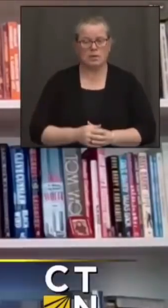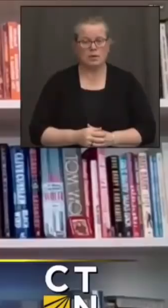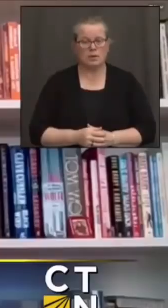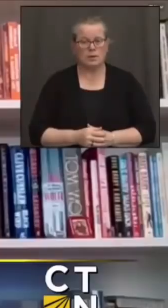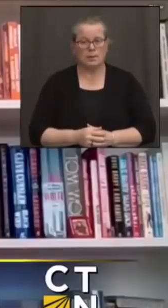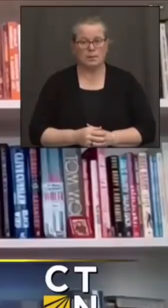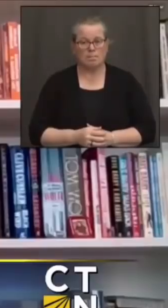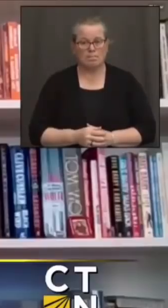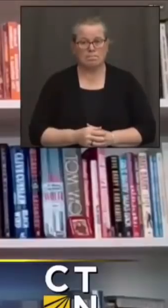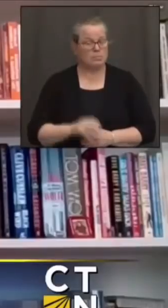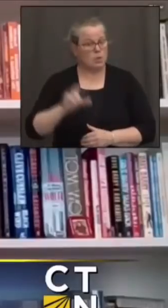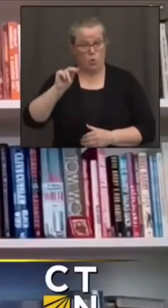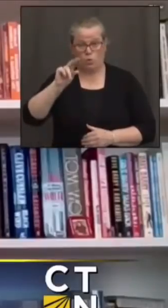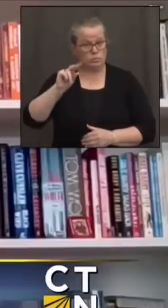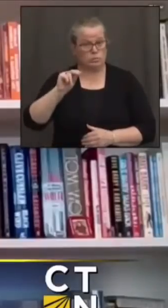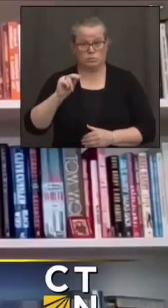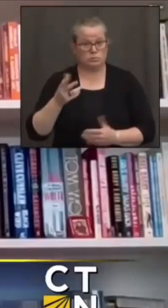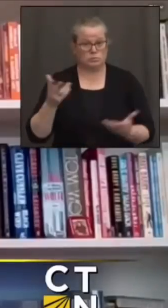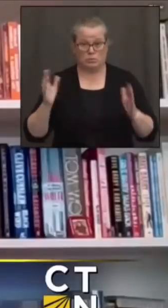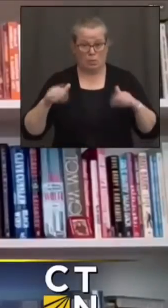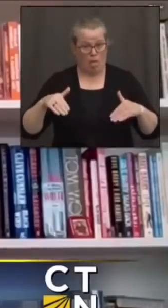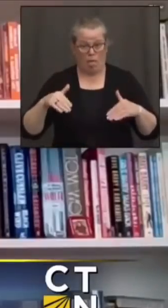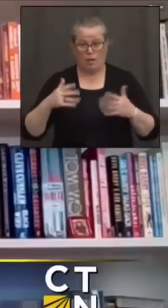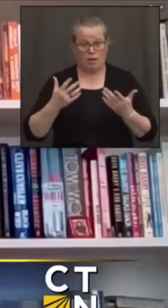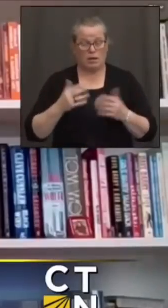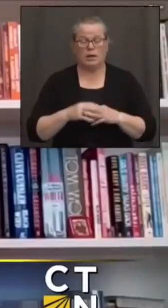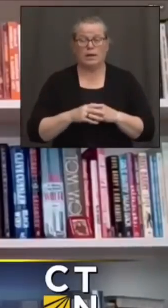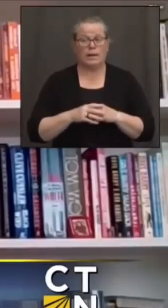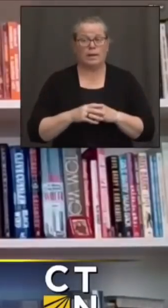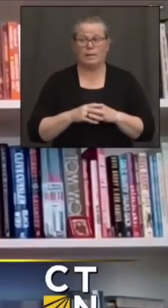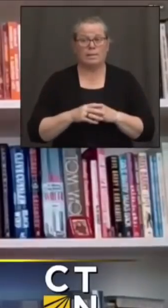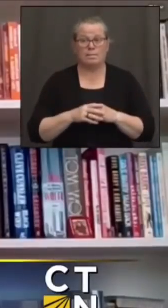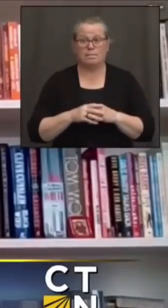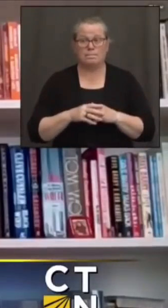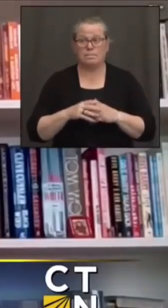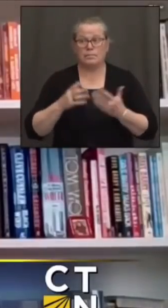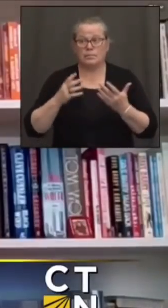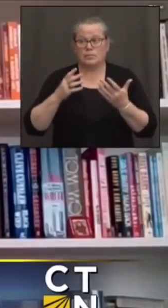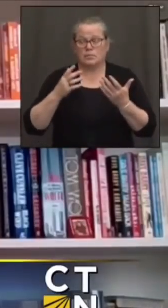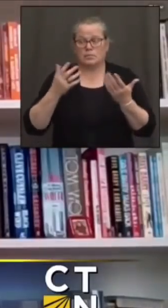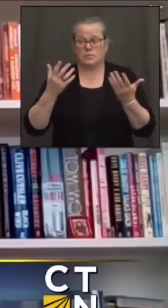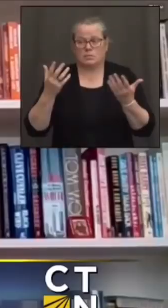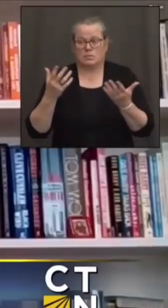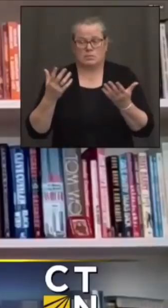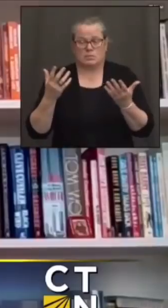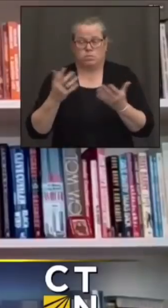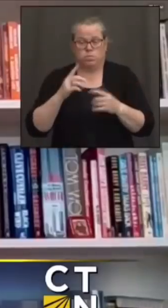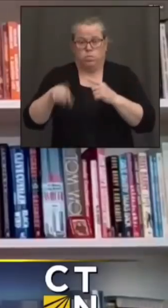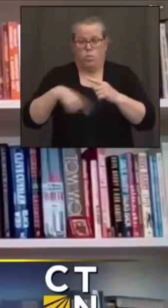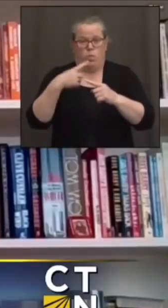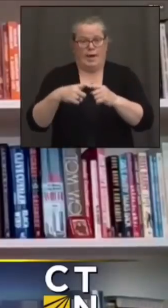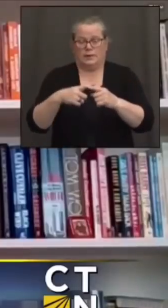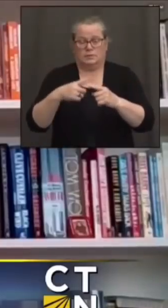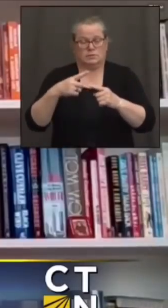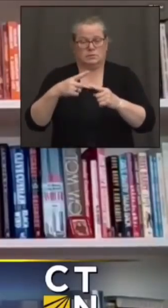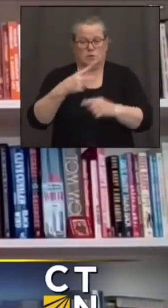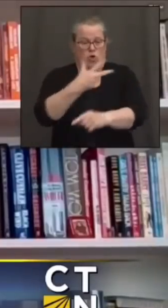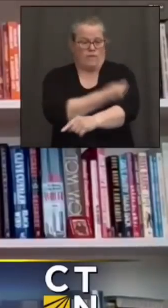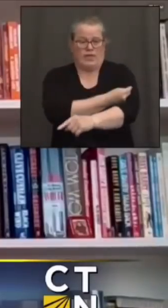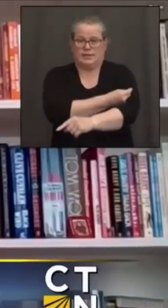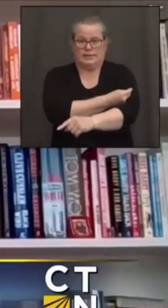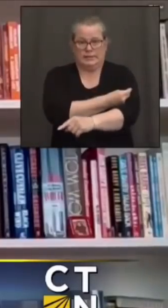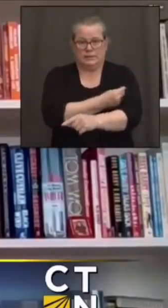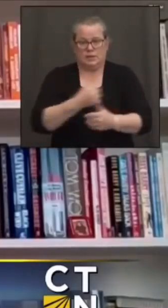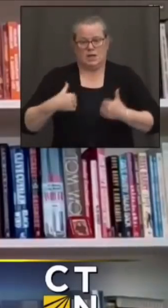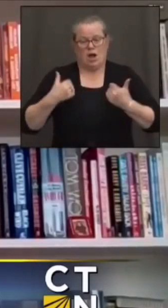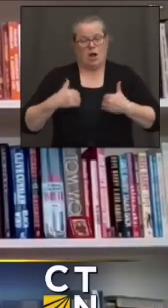No. We, as I mentioned earlier, we don't know what the state of the COVID vaccine for younger